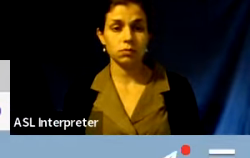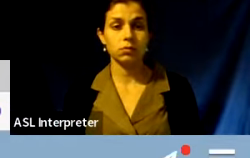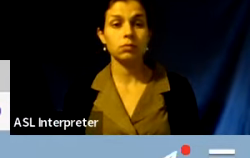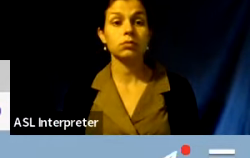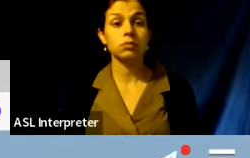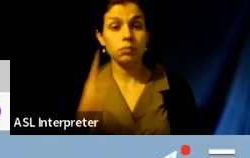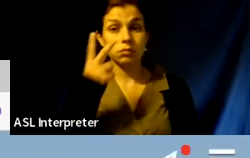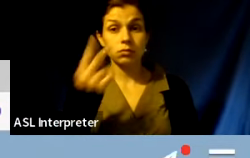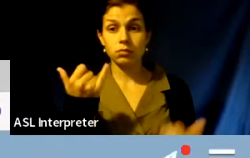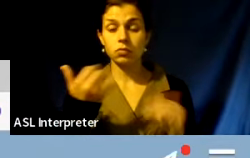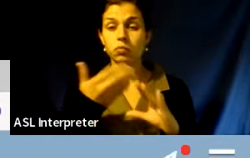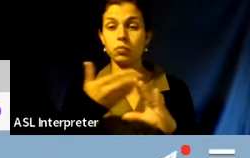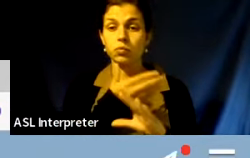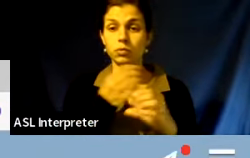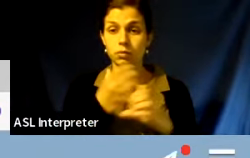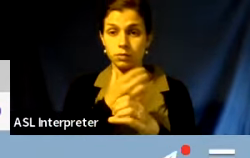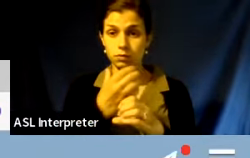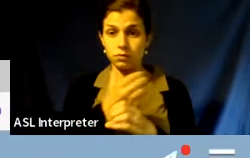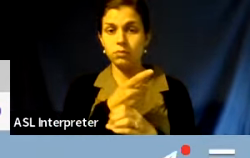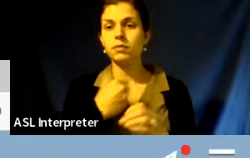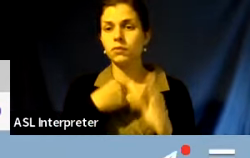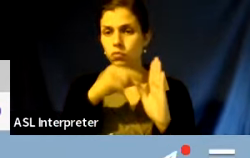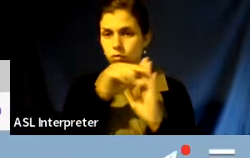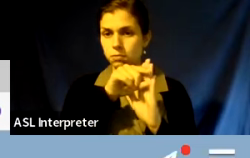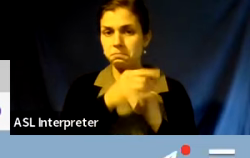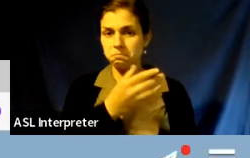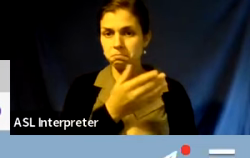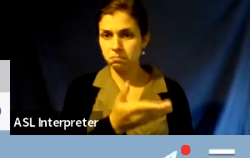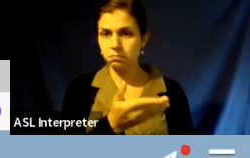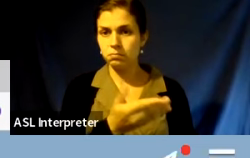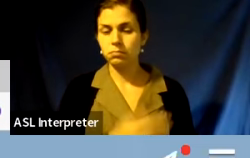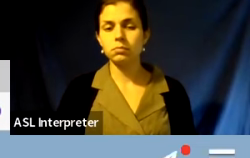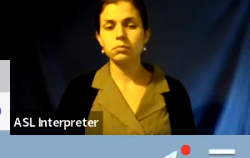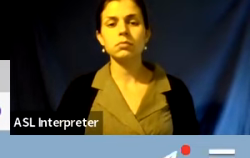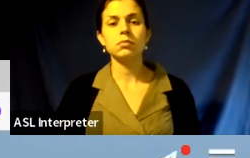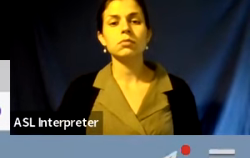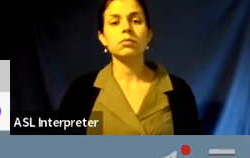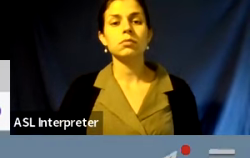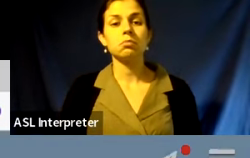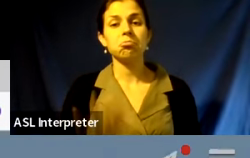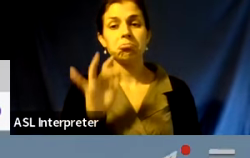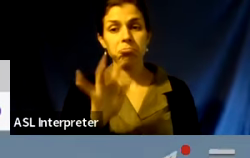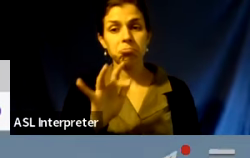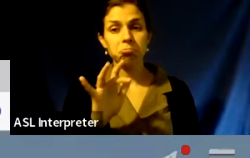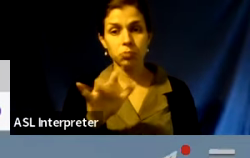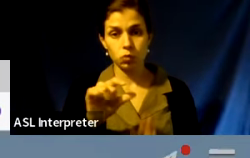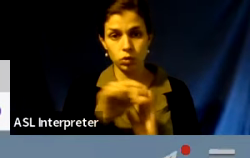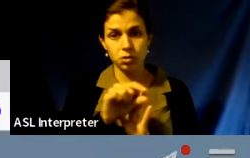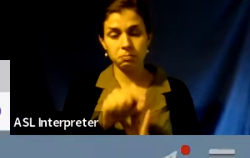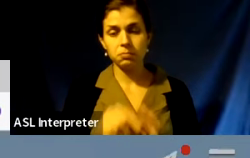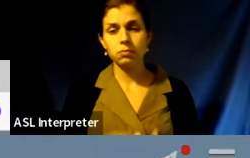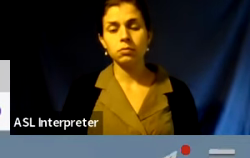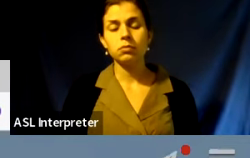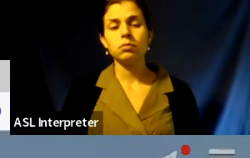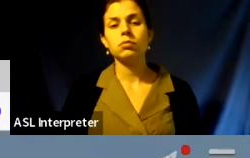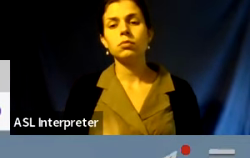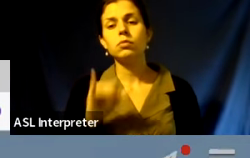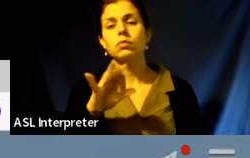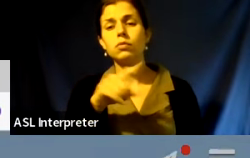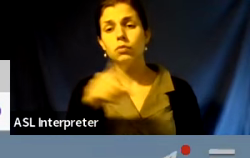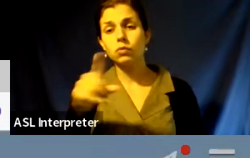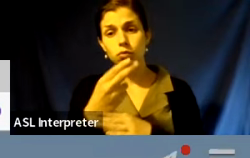pre-calc, and I can go ahead and click on that grade or press, if you're using your mobile app, just touch